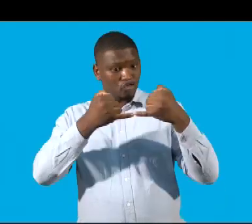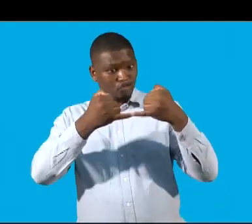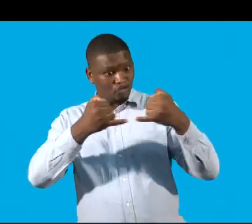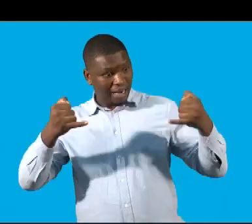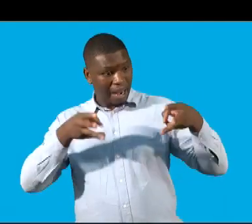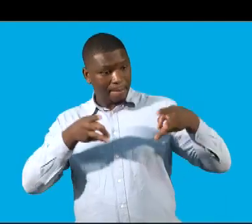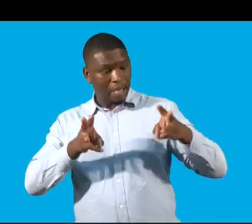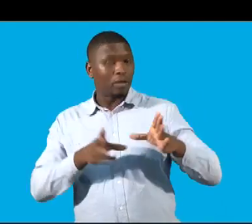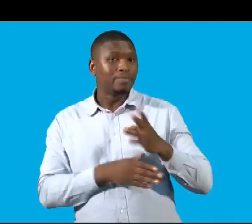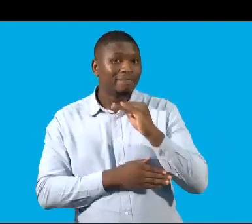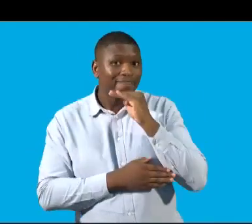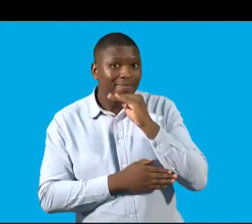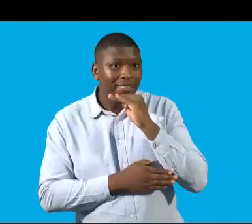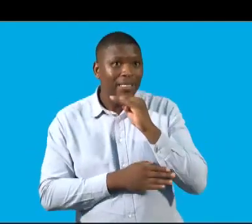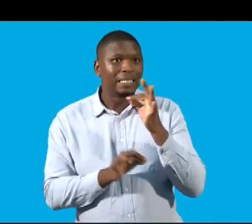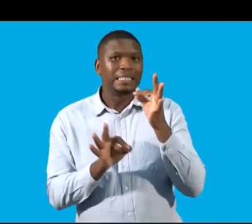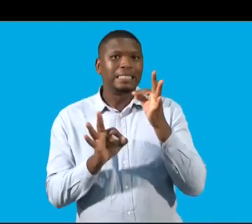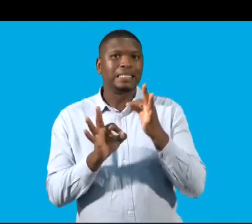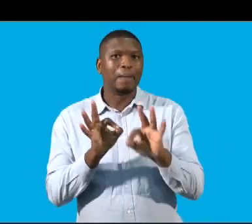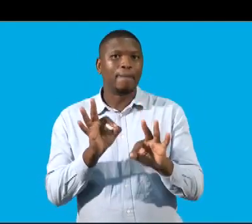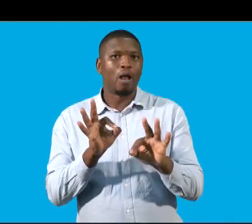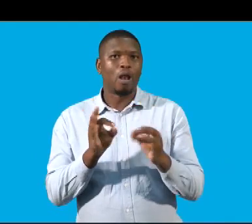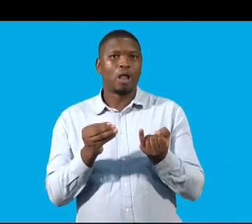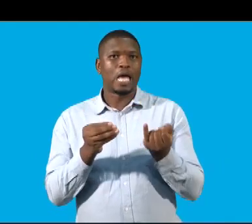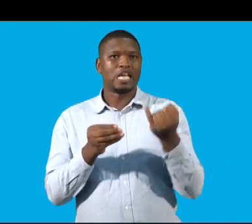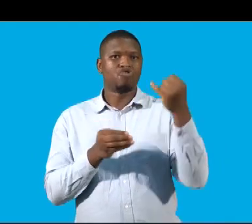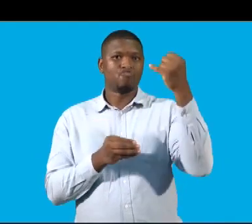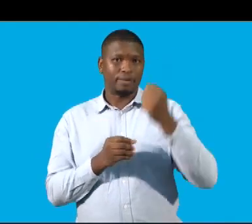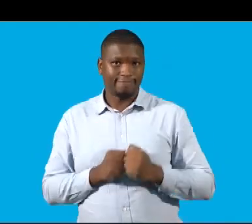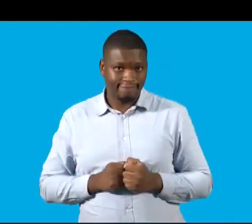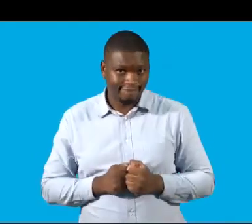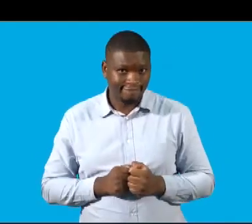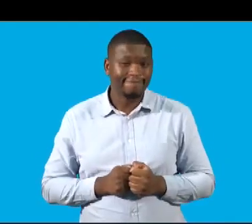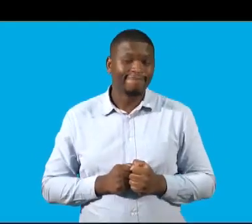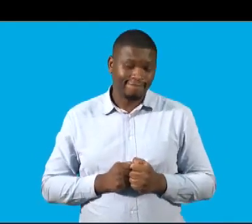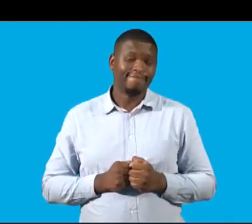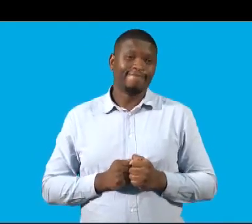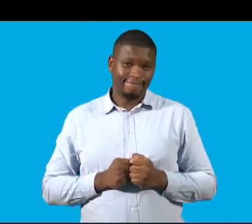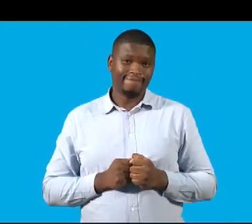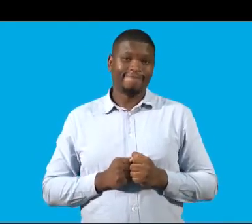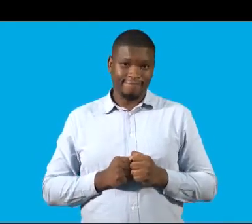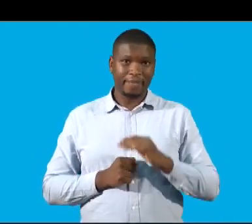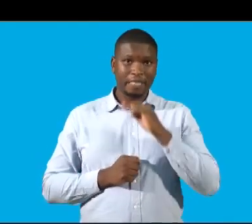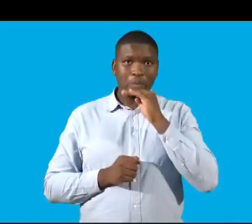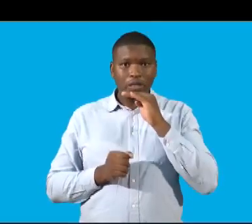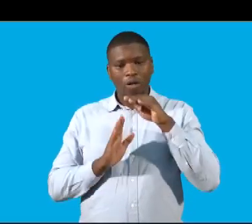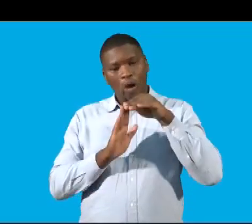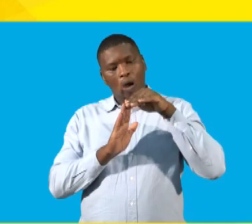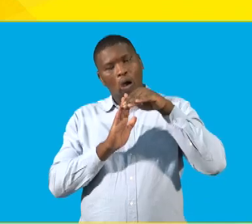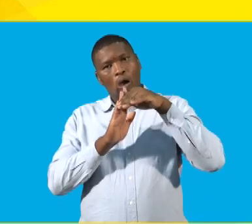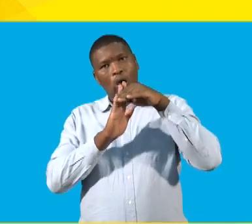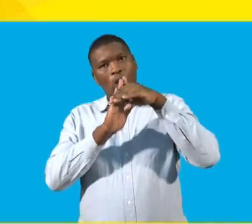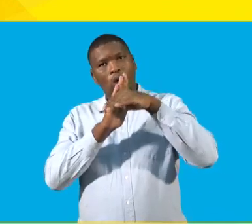line method refers to that simple interest, but we are going to be working with the simple decay because